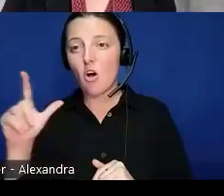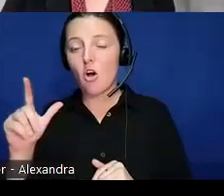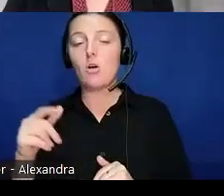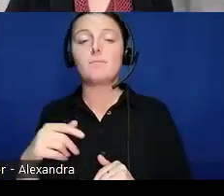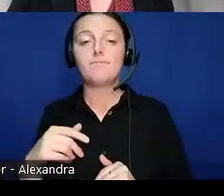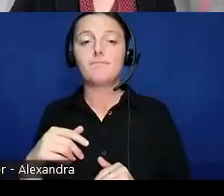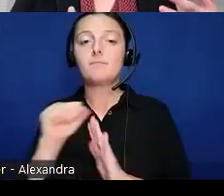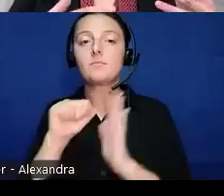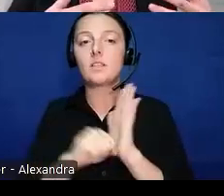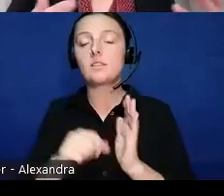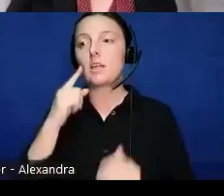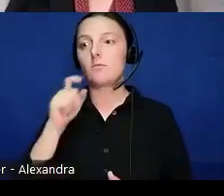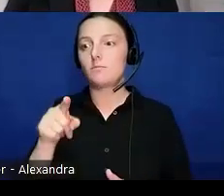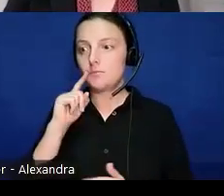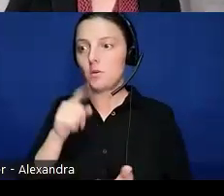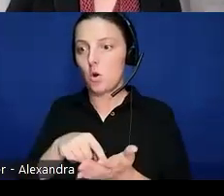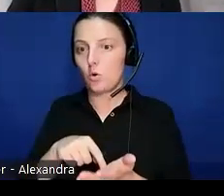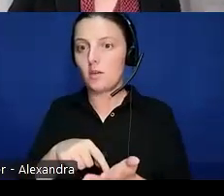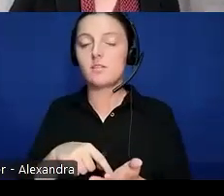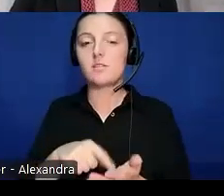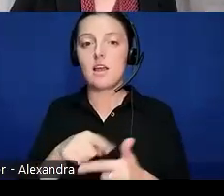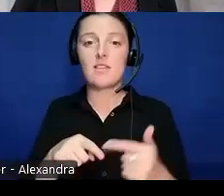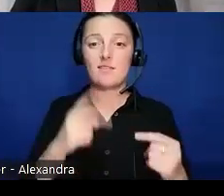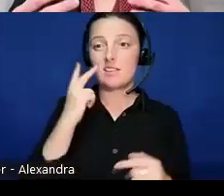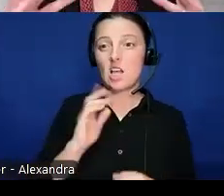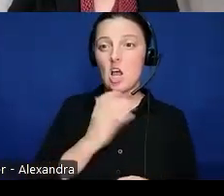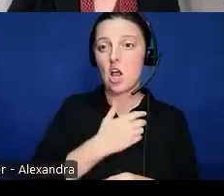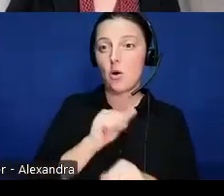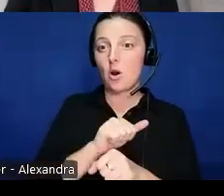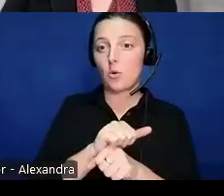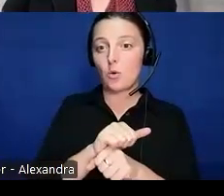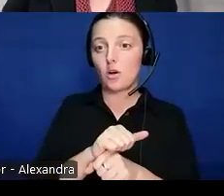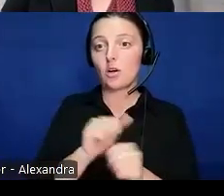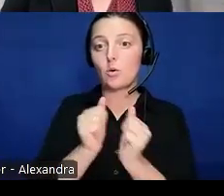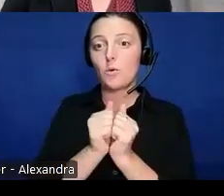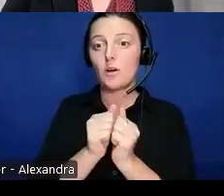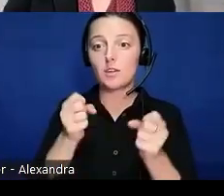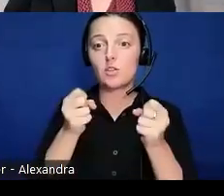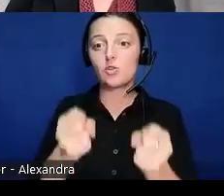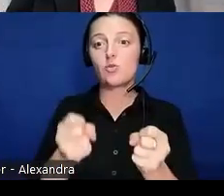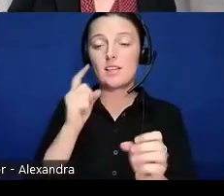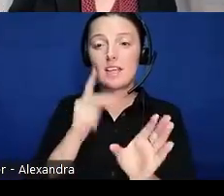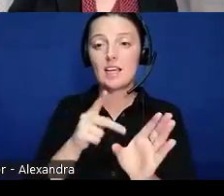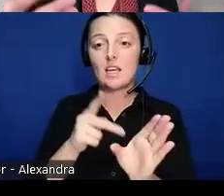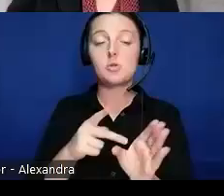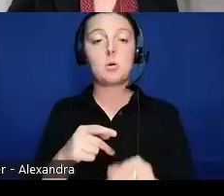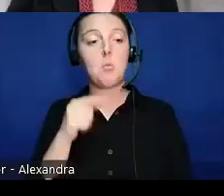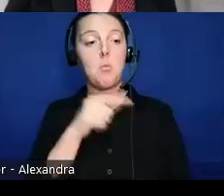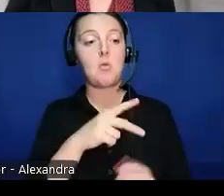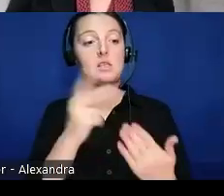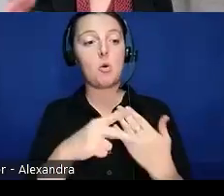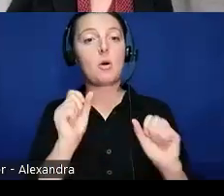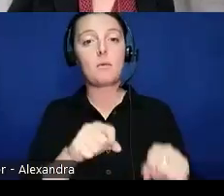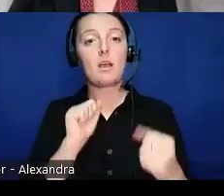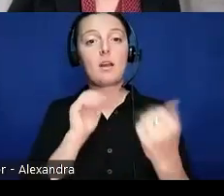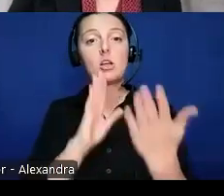this and saw our work that we were doing in street psychiatry and said, this is a program that can address these overdoses, can address